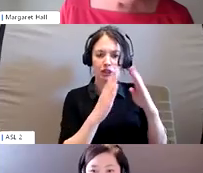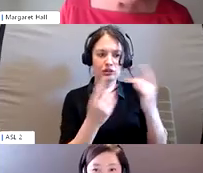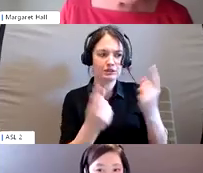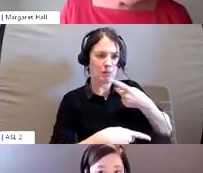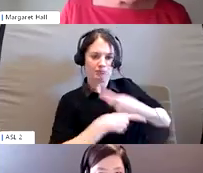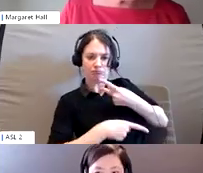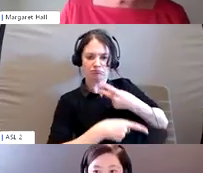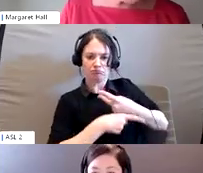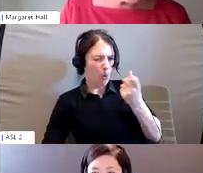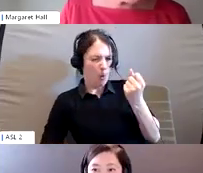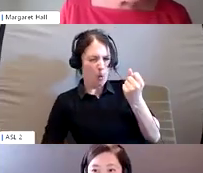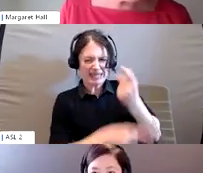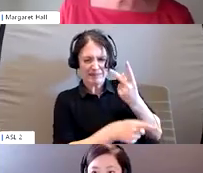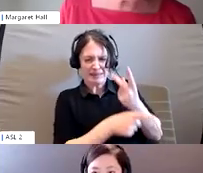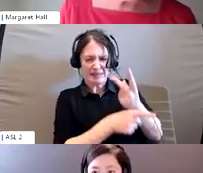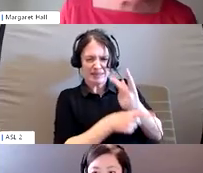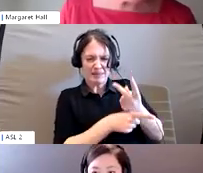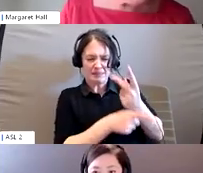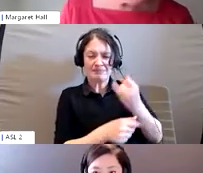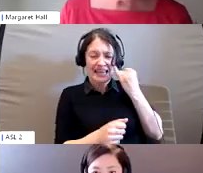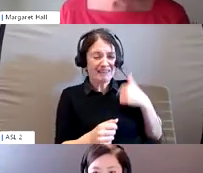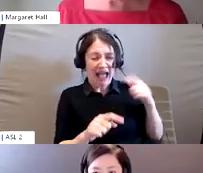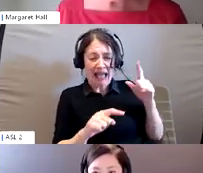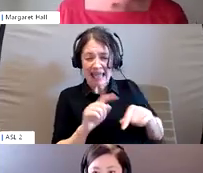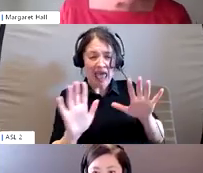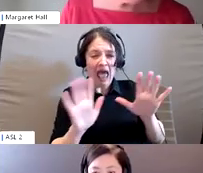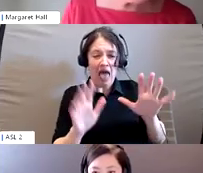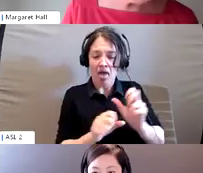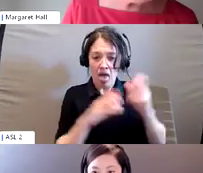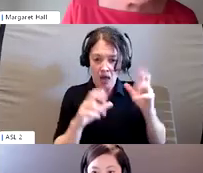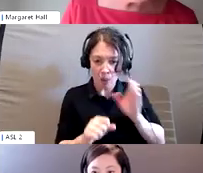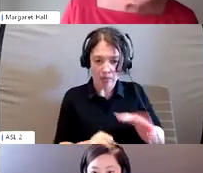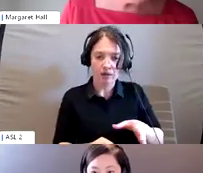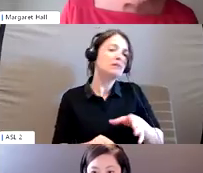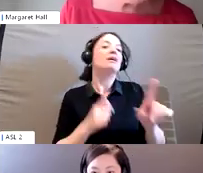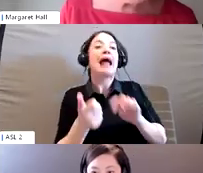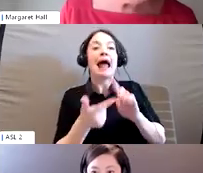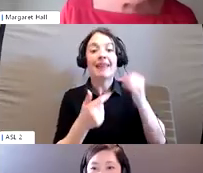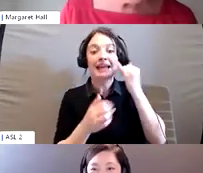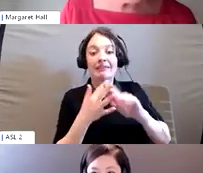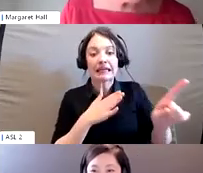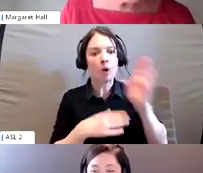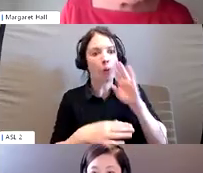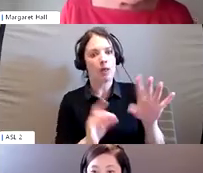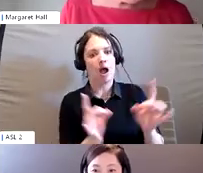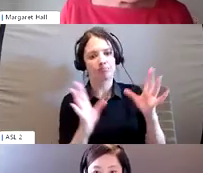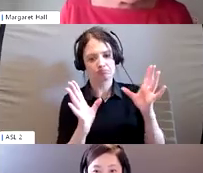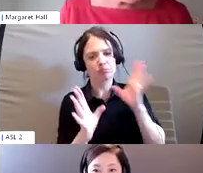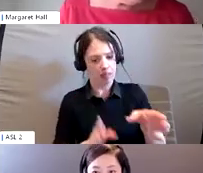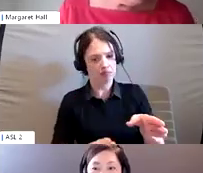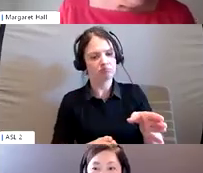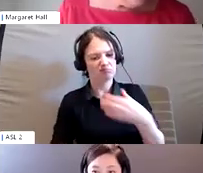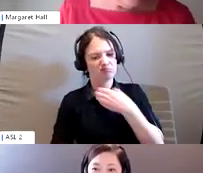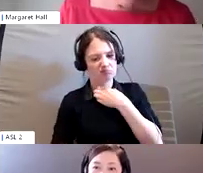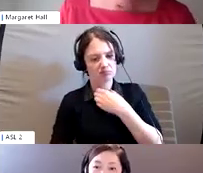them, by any means necessary, including ultimately with the threat of lethal violence.